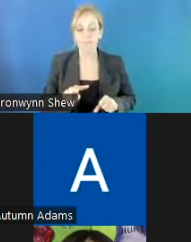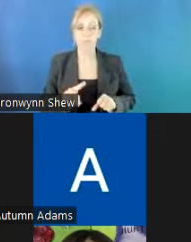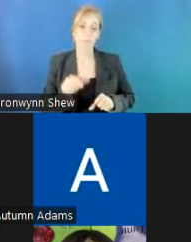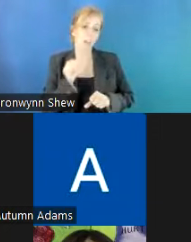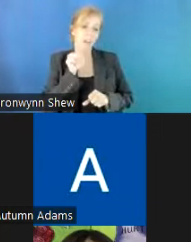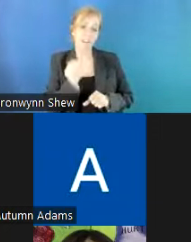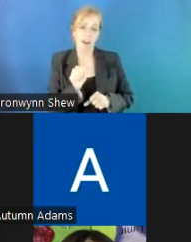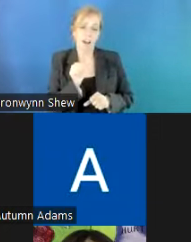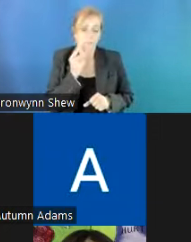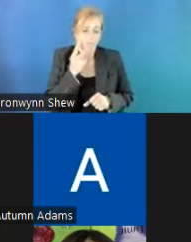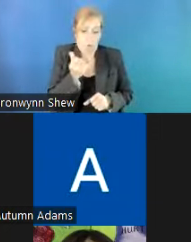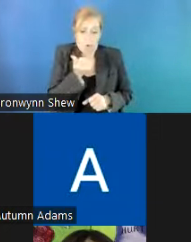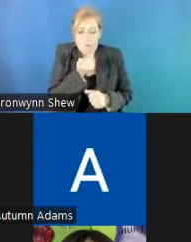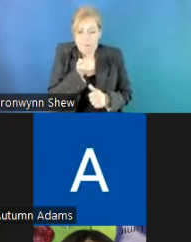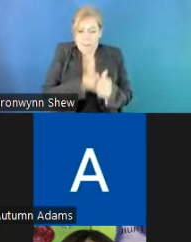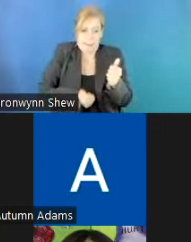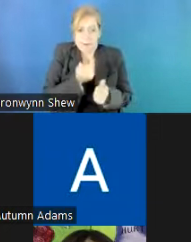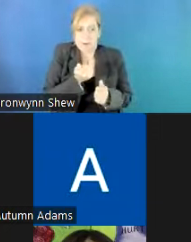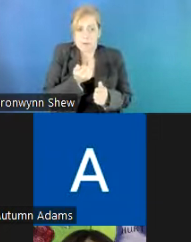emergencies.